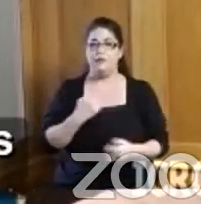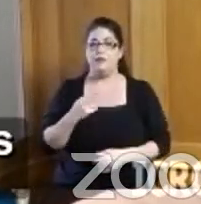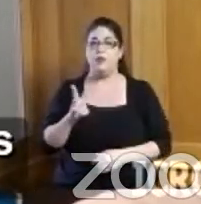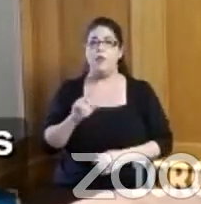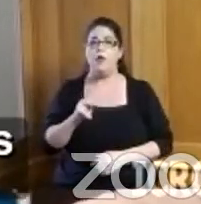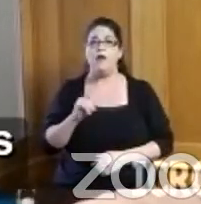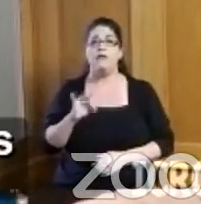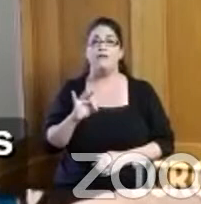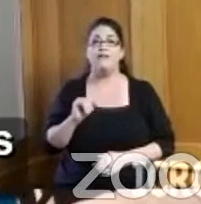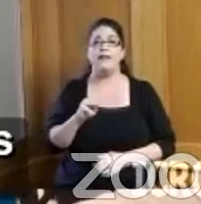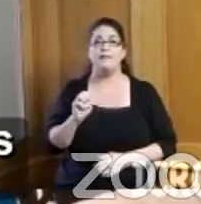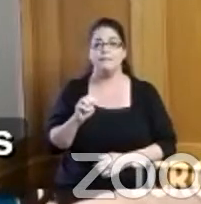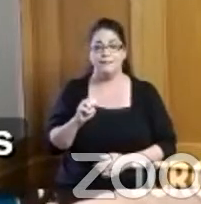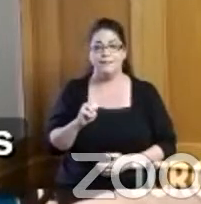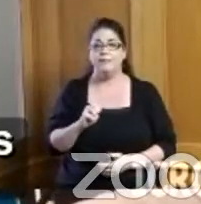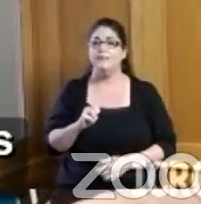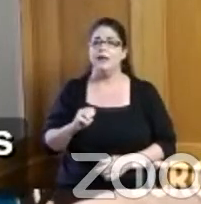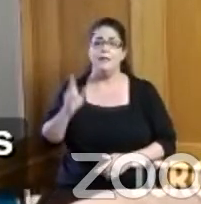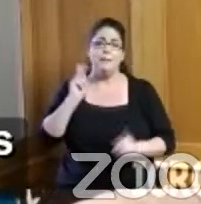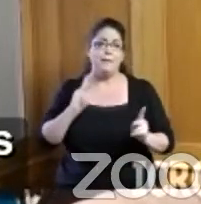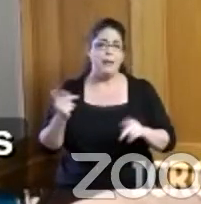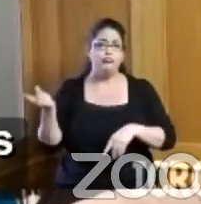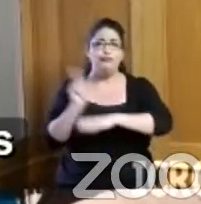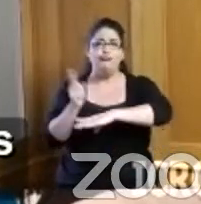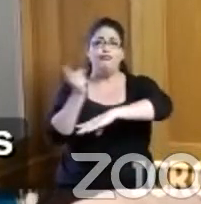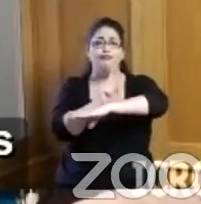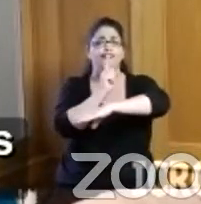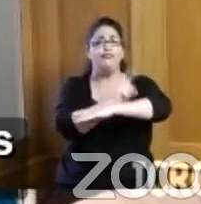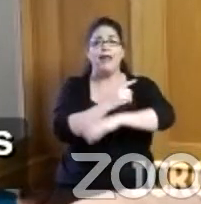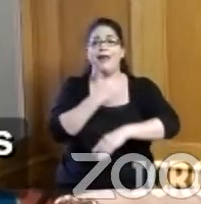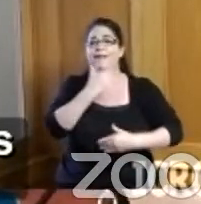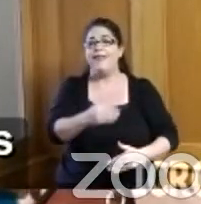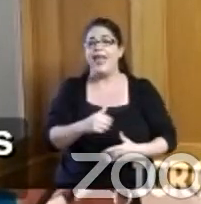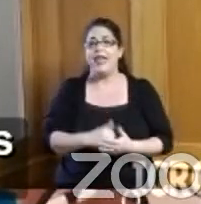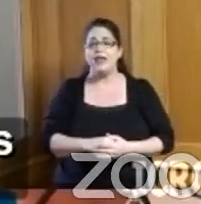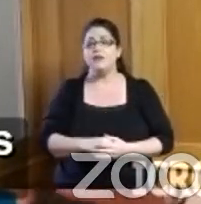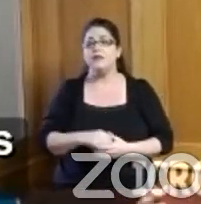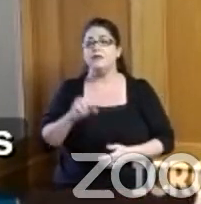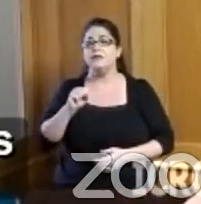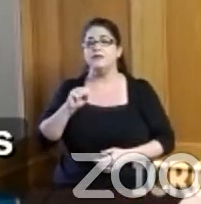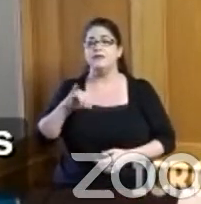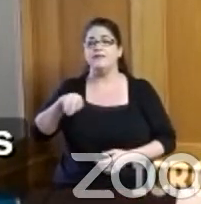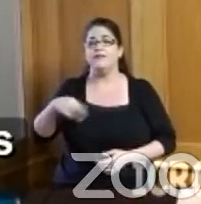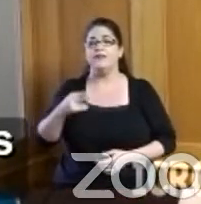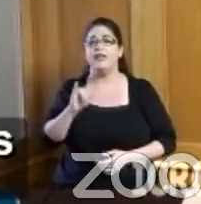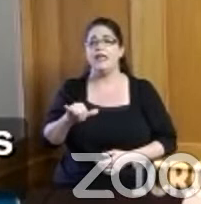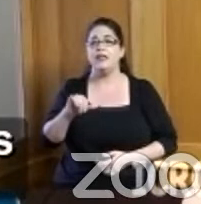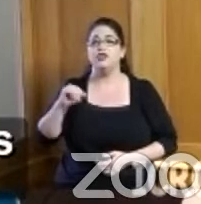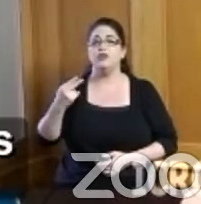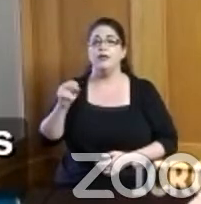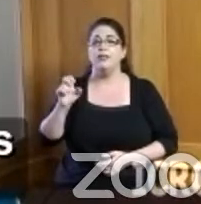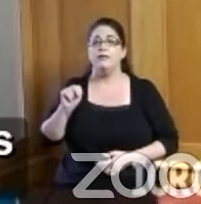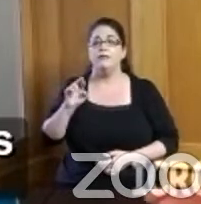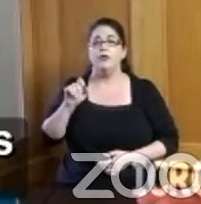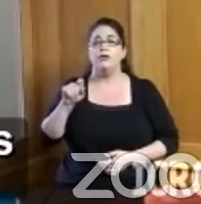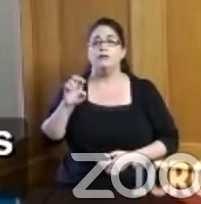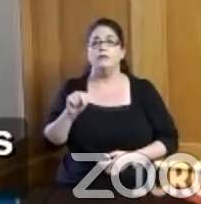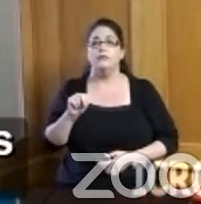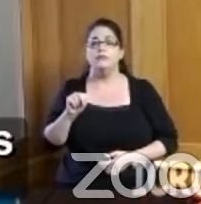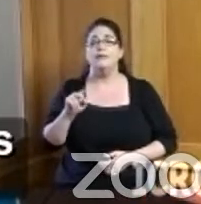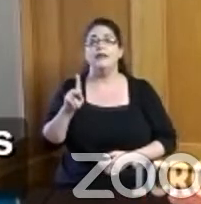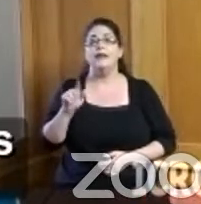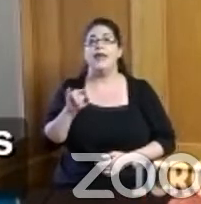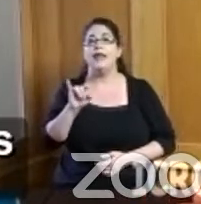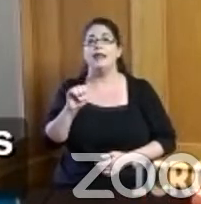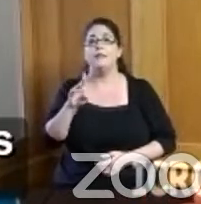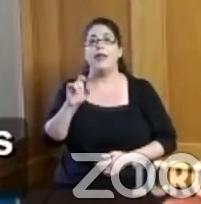that have testified. There's been diverse people. I want to thank the symphony, CEO of the symphony, Jonathan Martin, Katie Blackburn